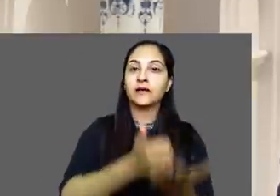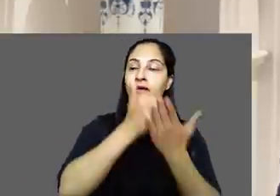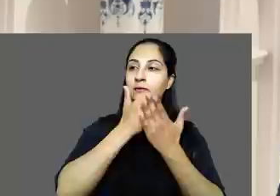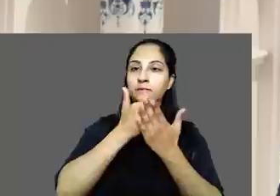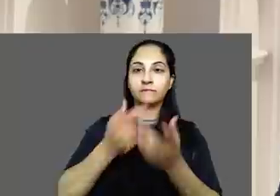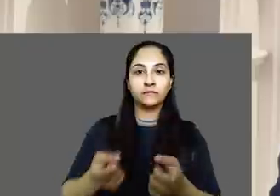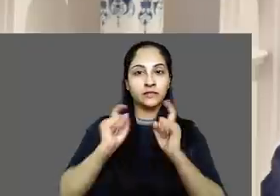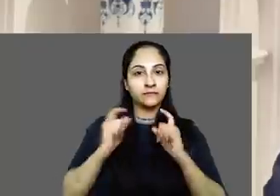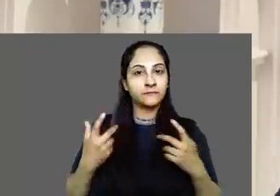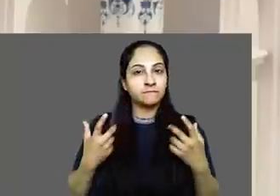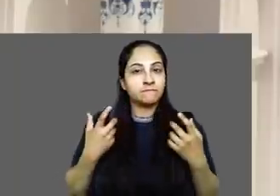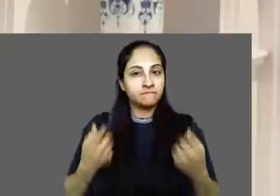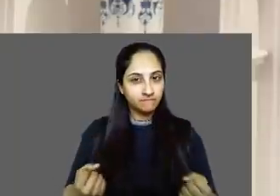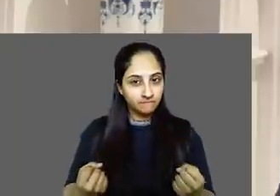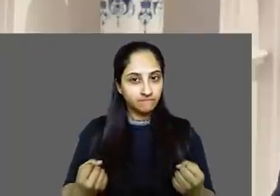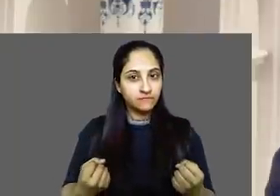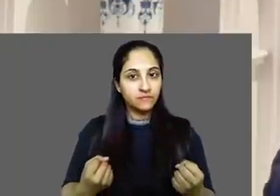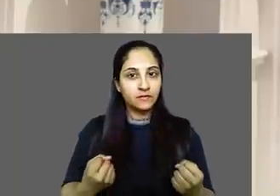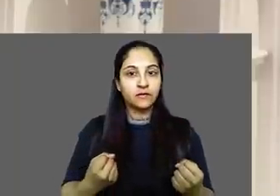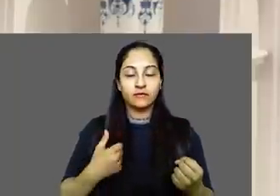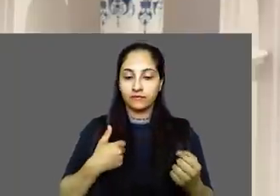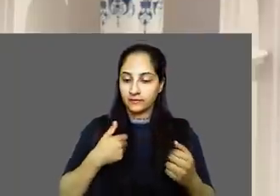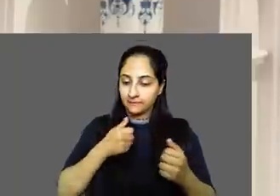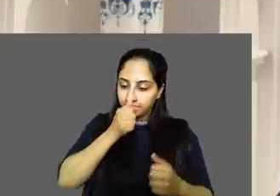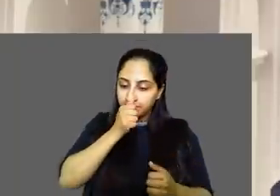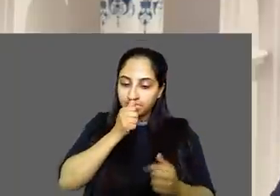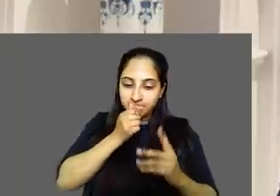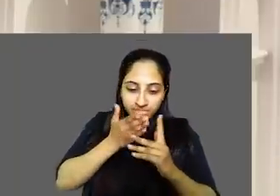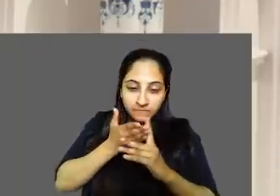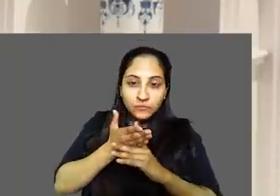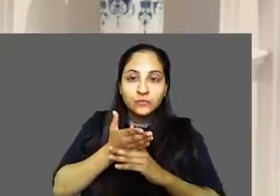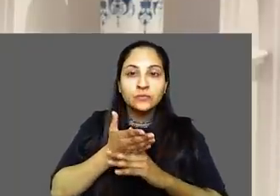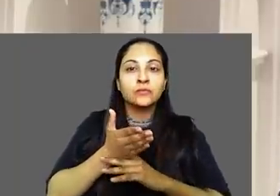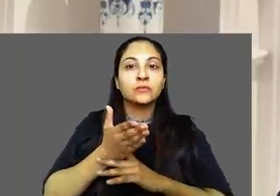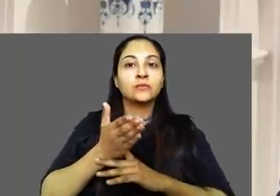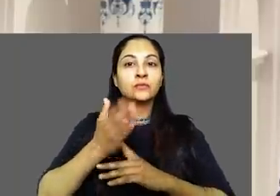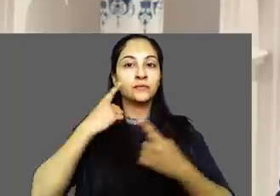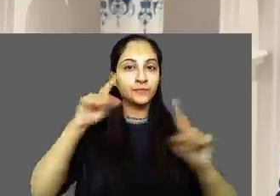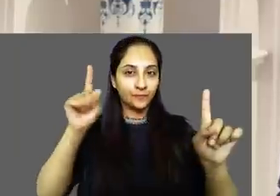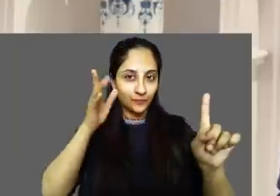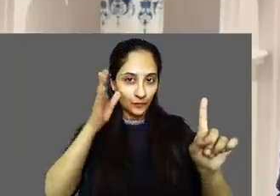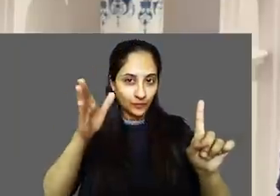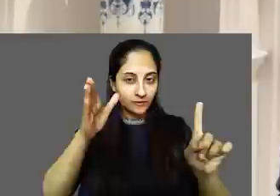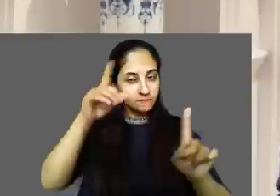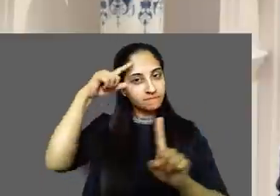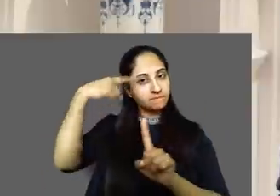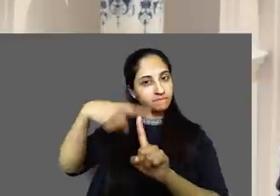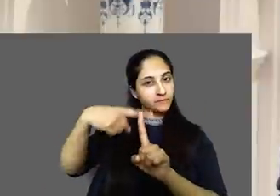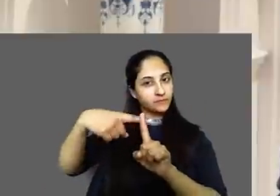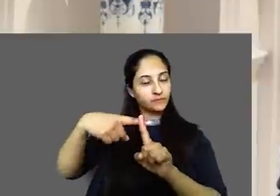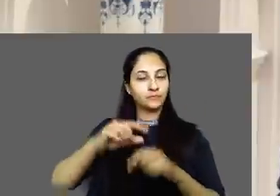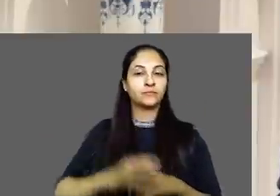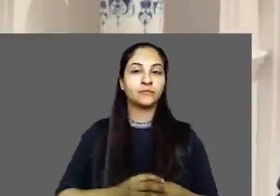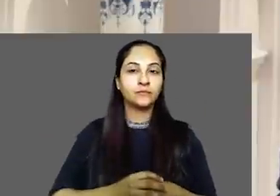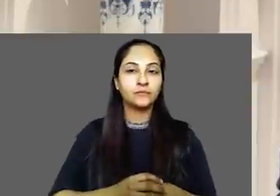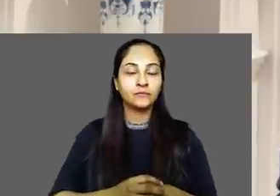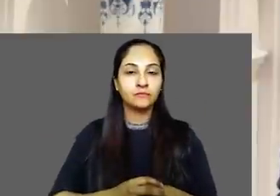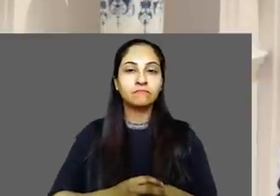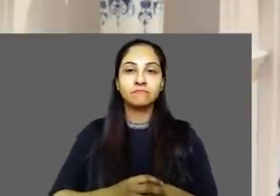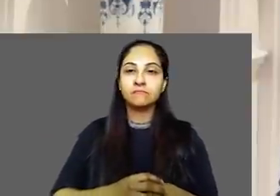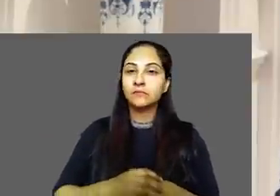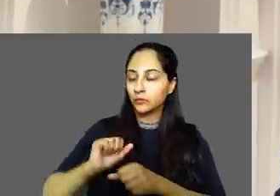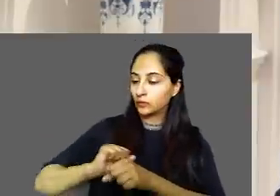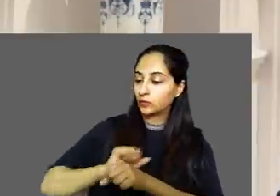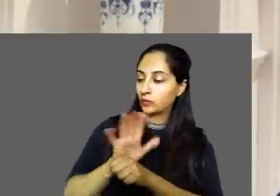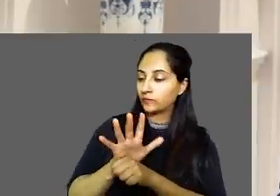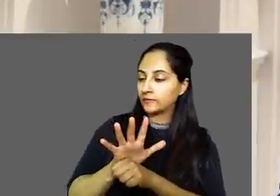we will come out of this crisis stronger, more positive. So I think I would distill it to these three